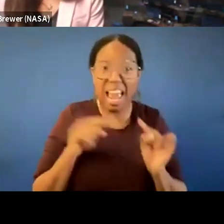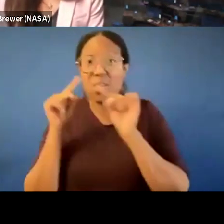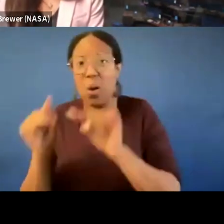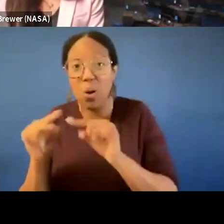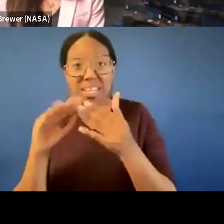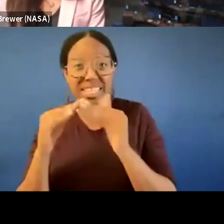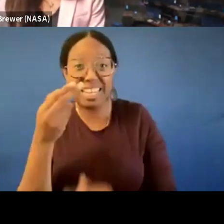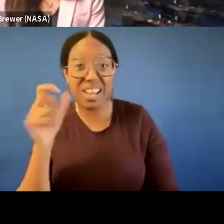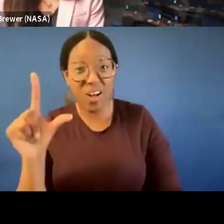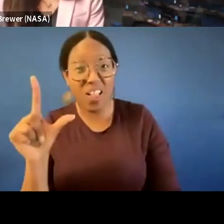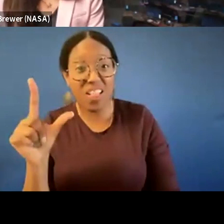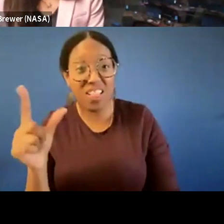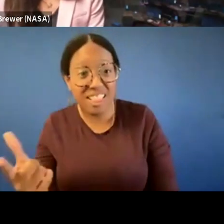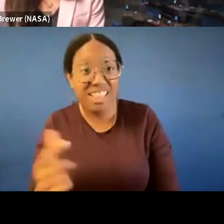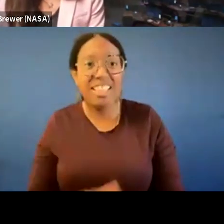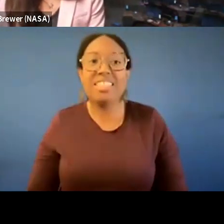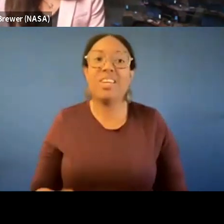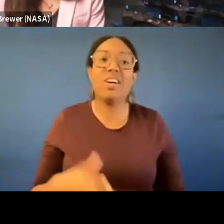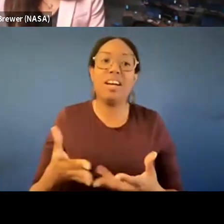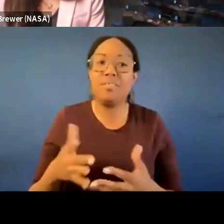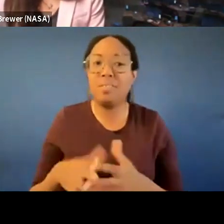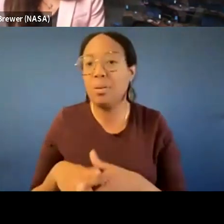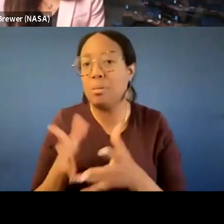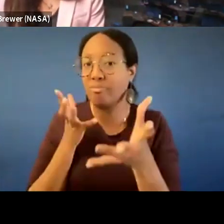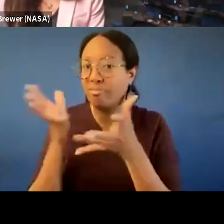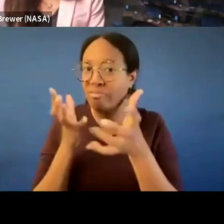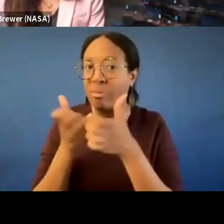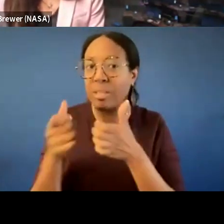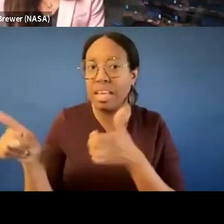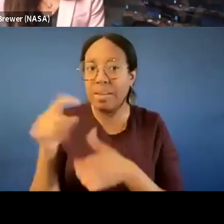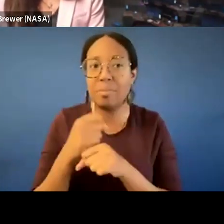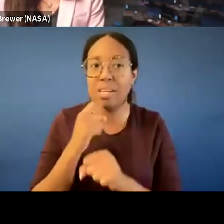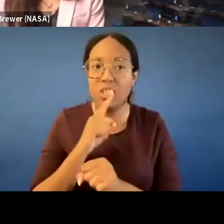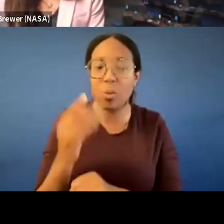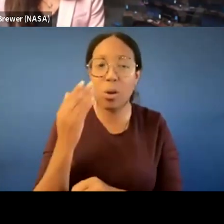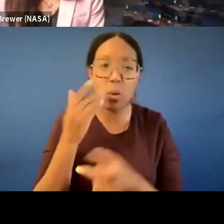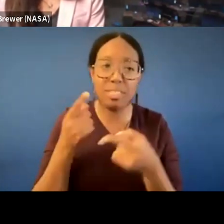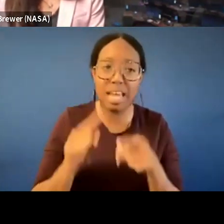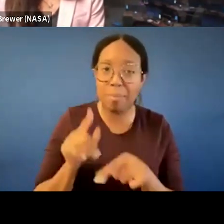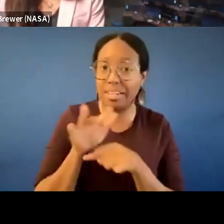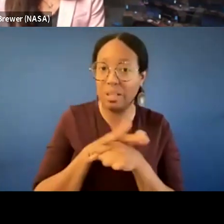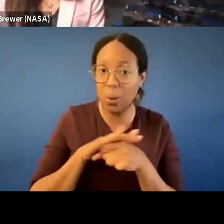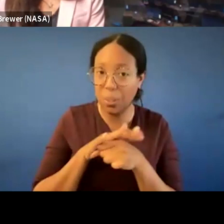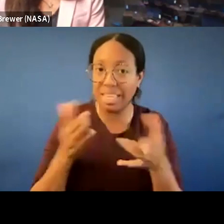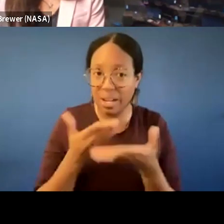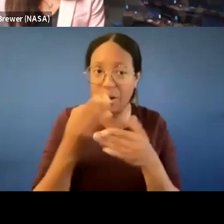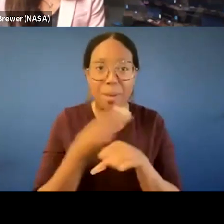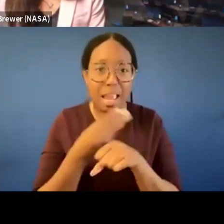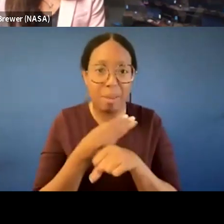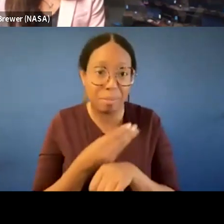that. So I'm going to go chat with some of our city commissioners, make sure that we're staying on top of what's happening locally in our government here at Miami Beach.